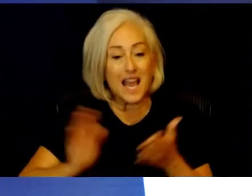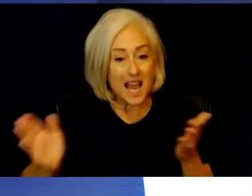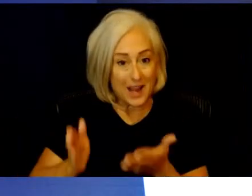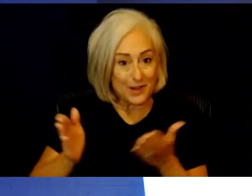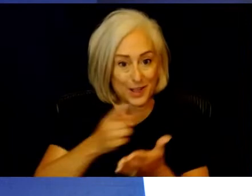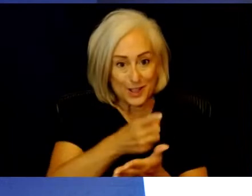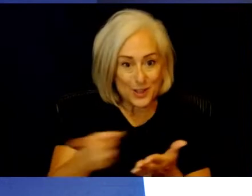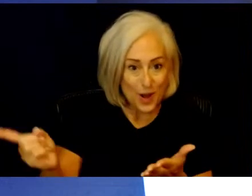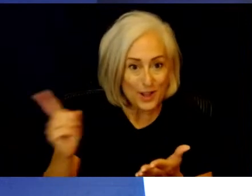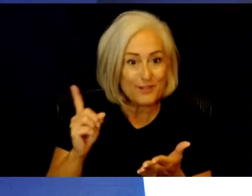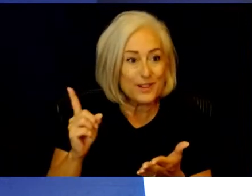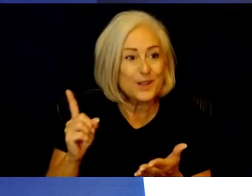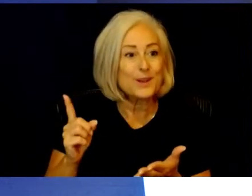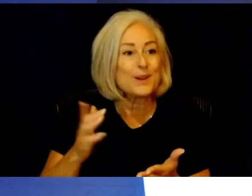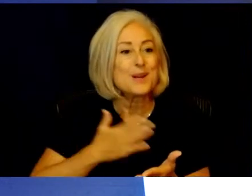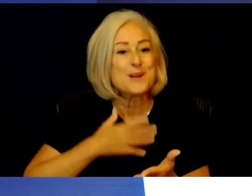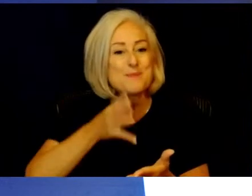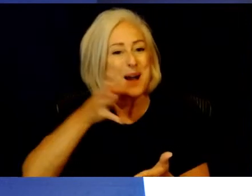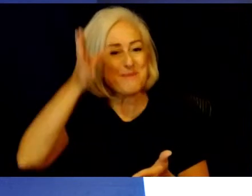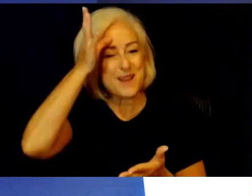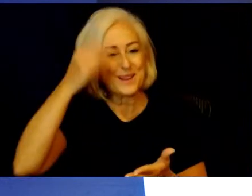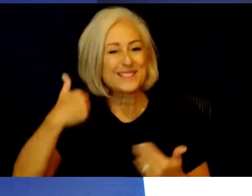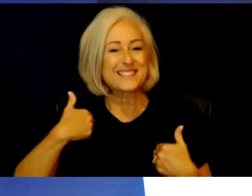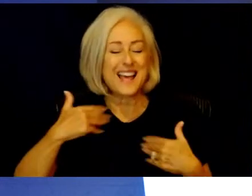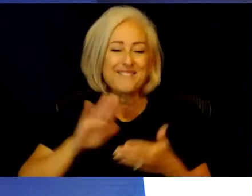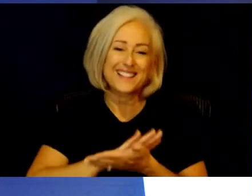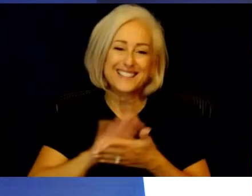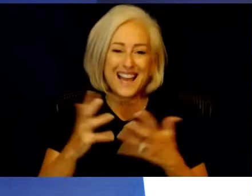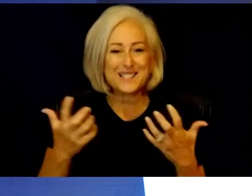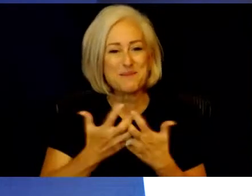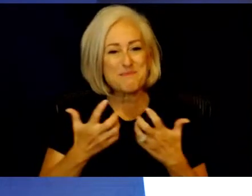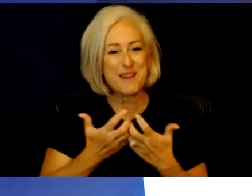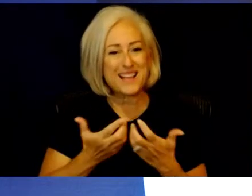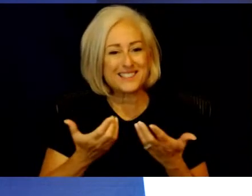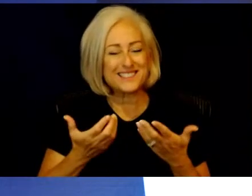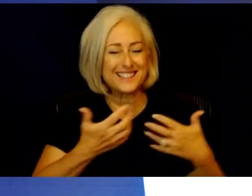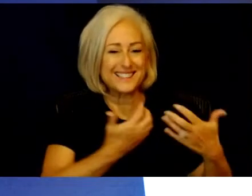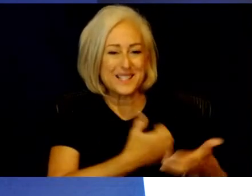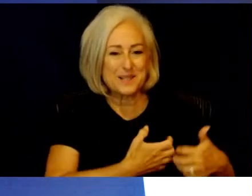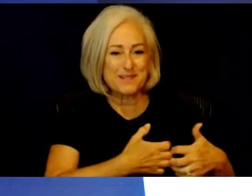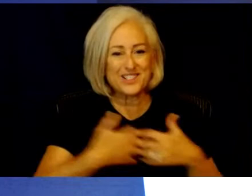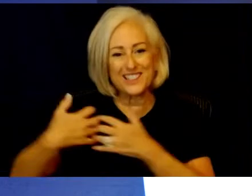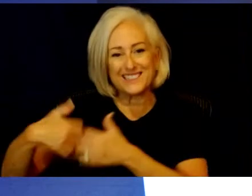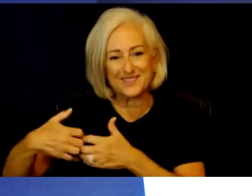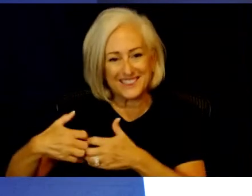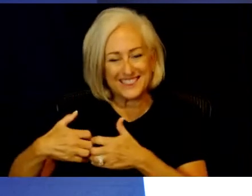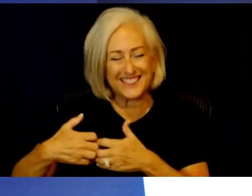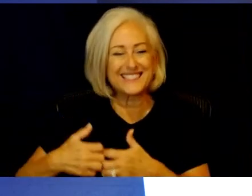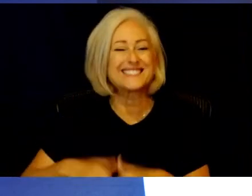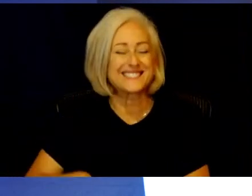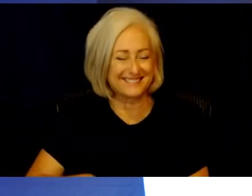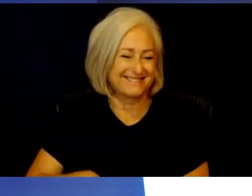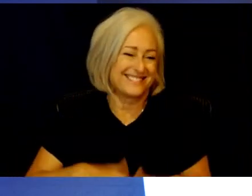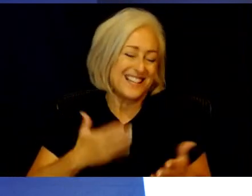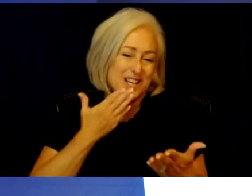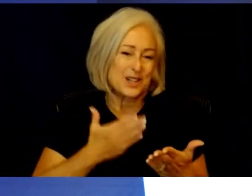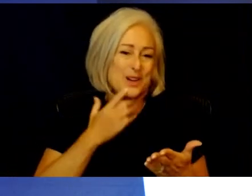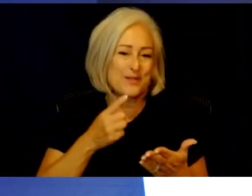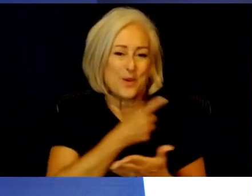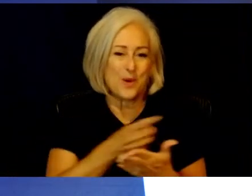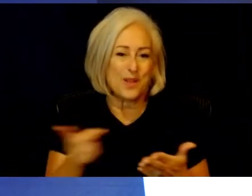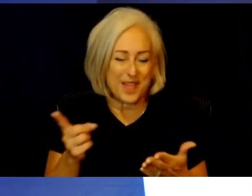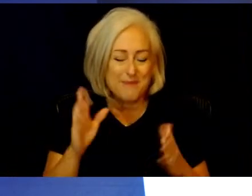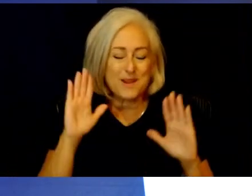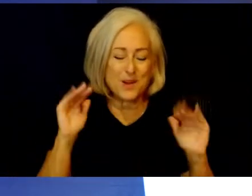set of Cpap, so they have to carry that around with That's them love. to all the hotels. Yes, so it's good for them, and hopefully they can get some good rest. Hey,